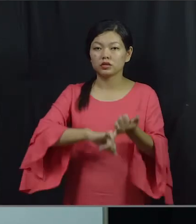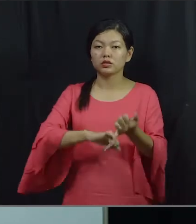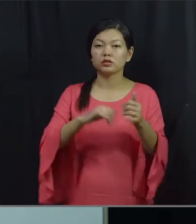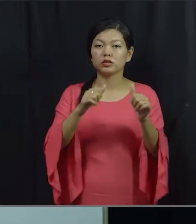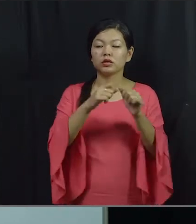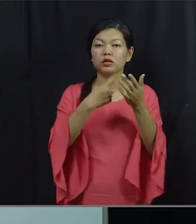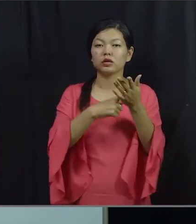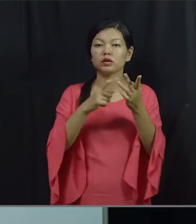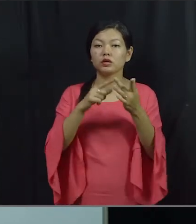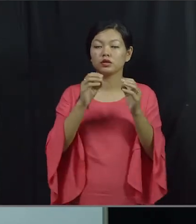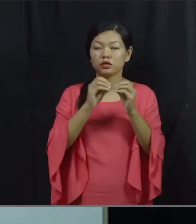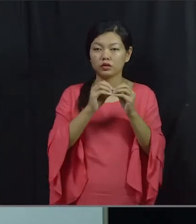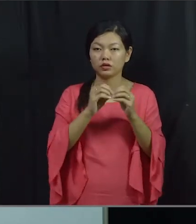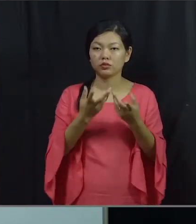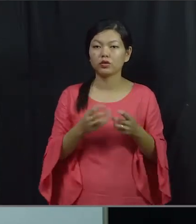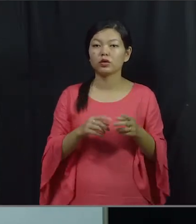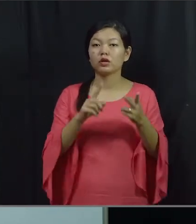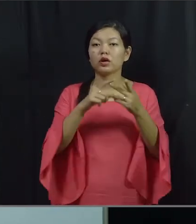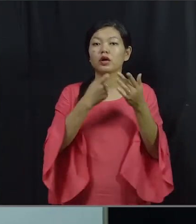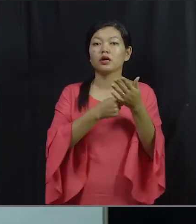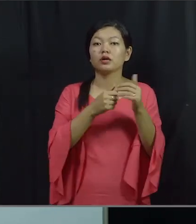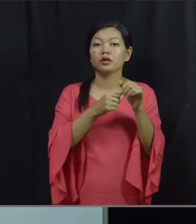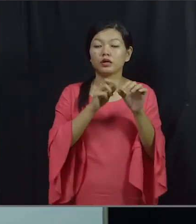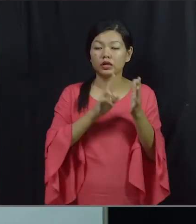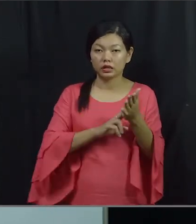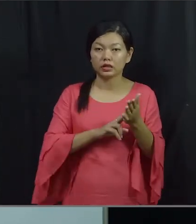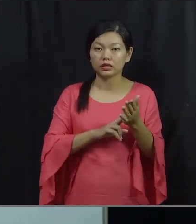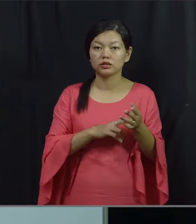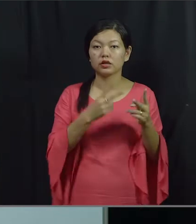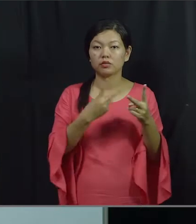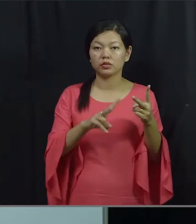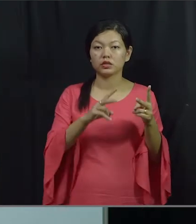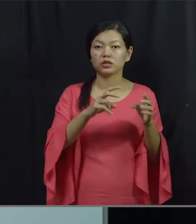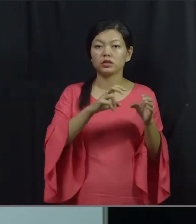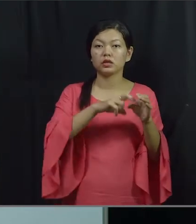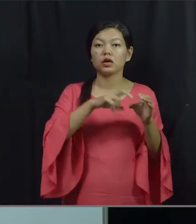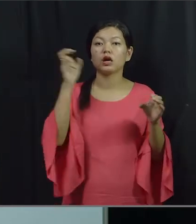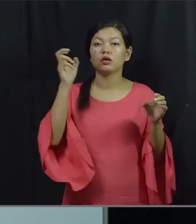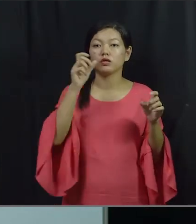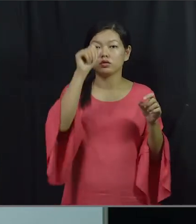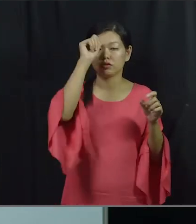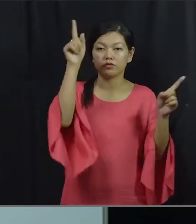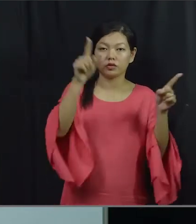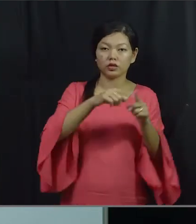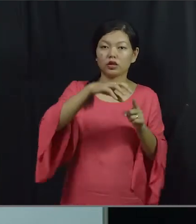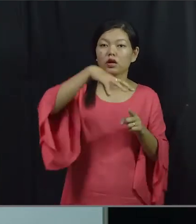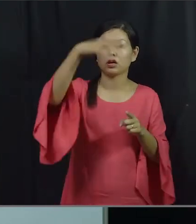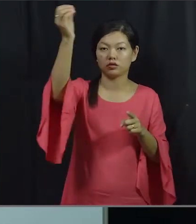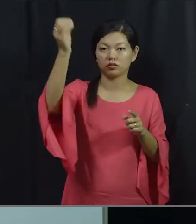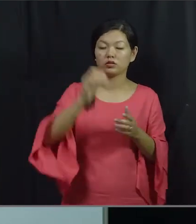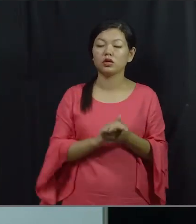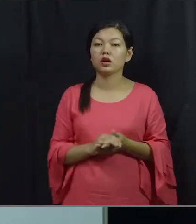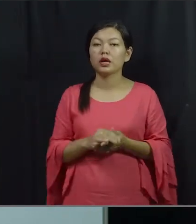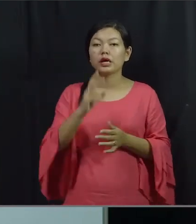Iran, okay. And one important items that we import from other country is electronics or, you know,